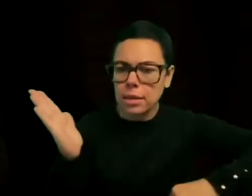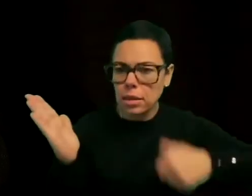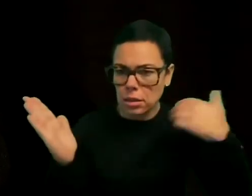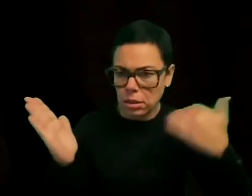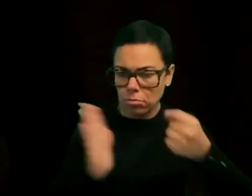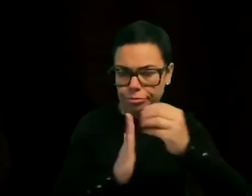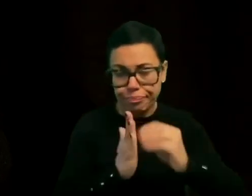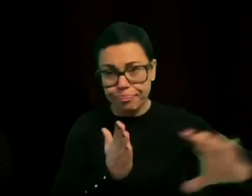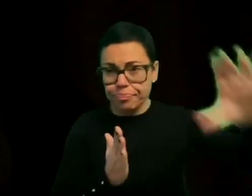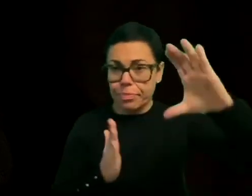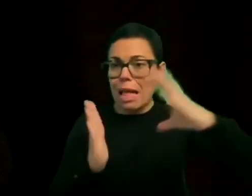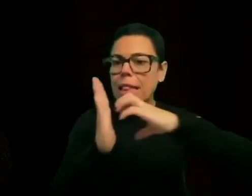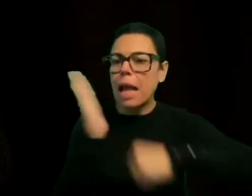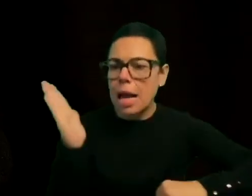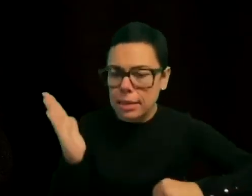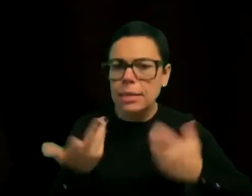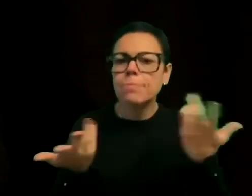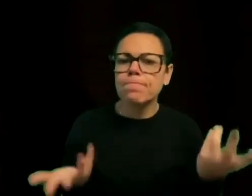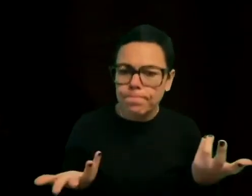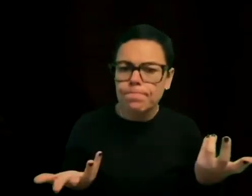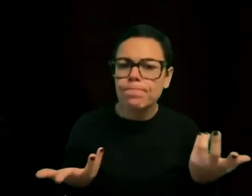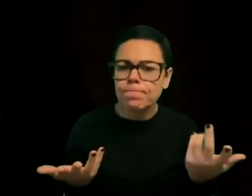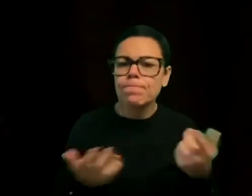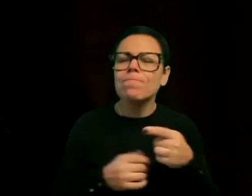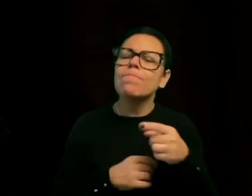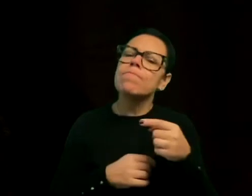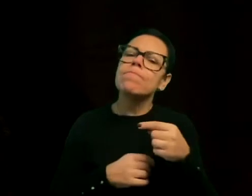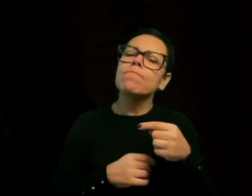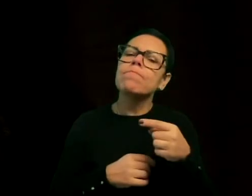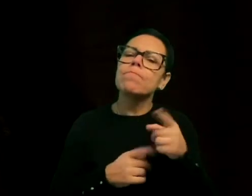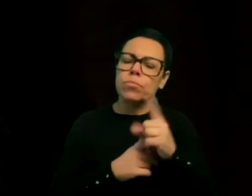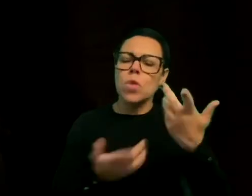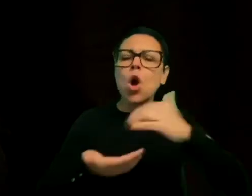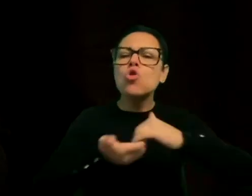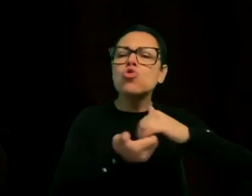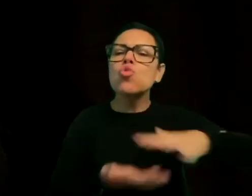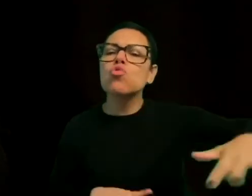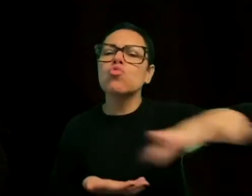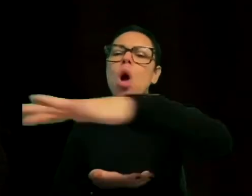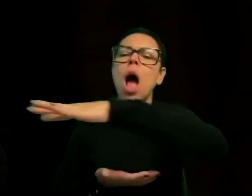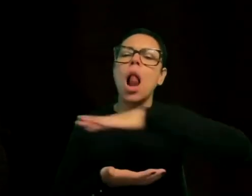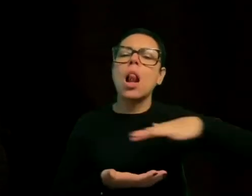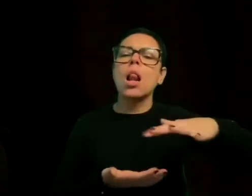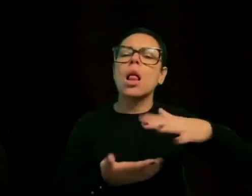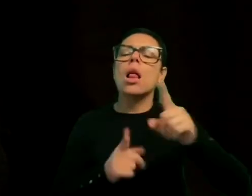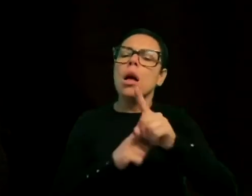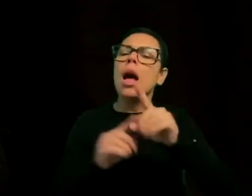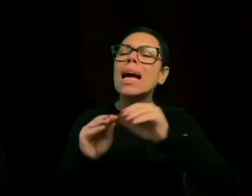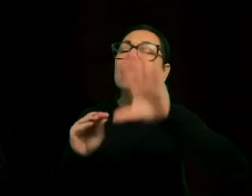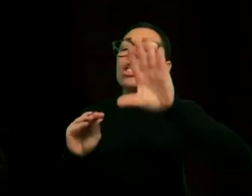to deliver on the societal goals on our policies in Sweden. So we